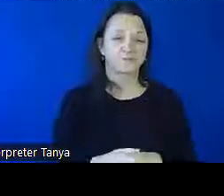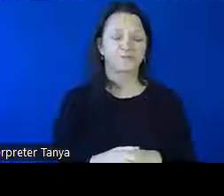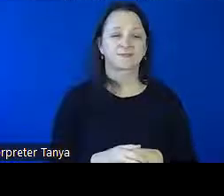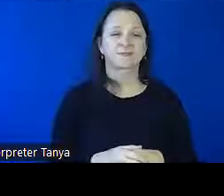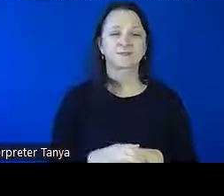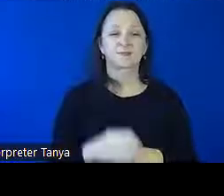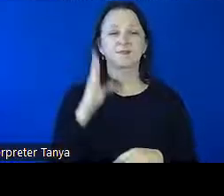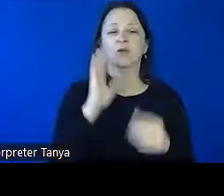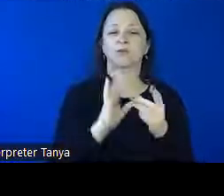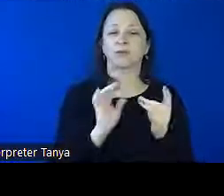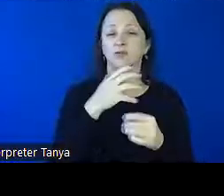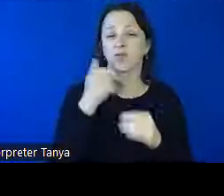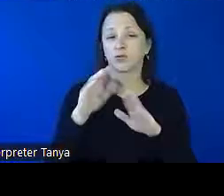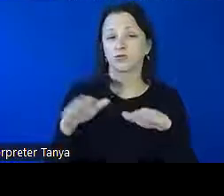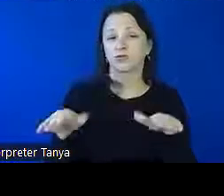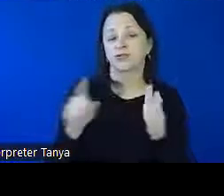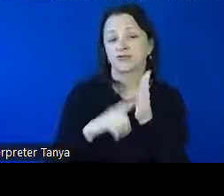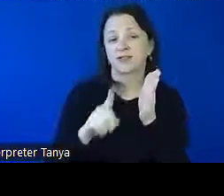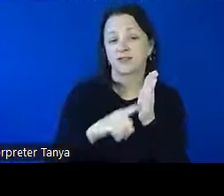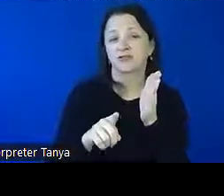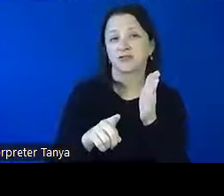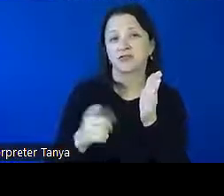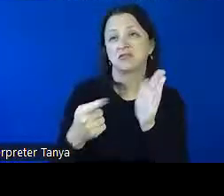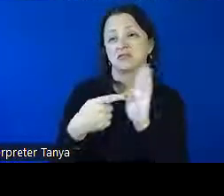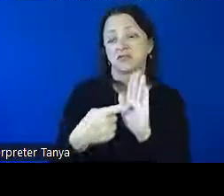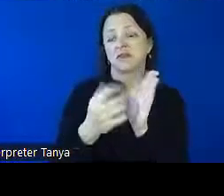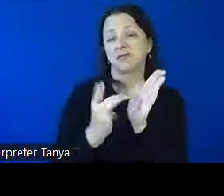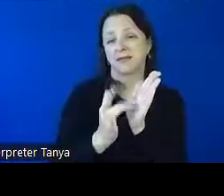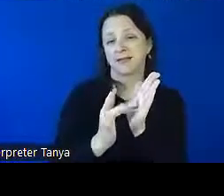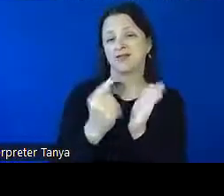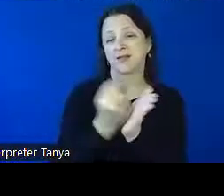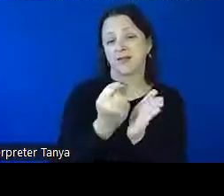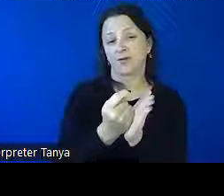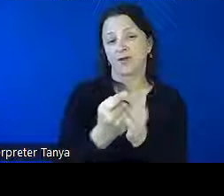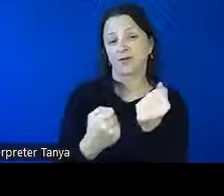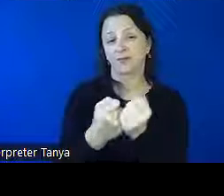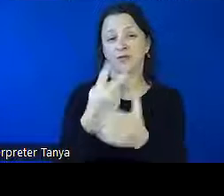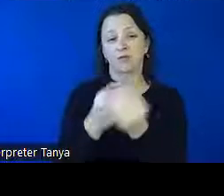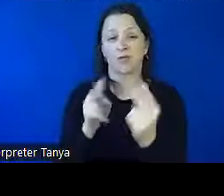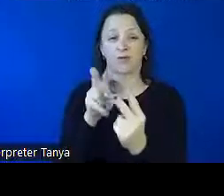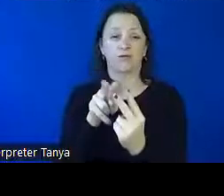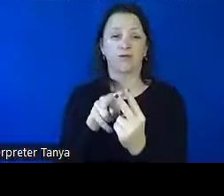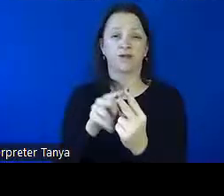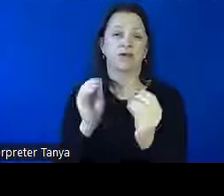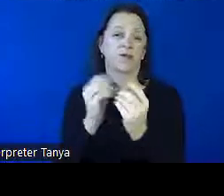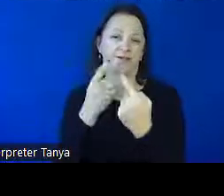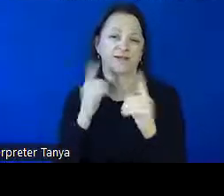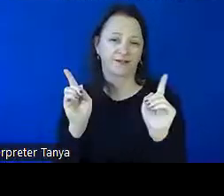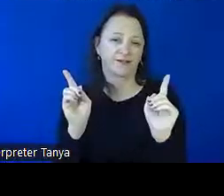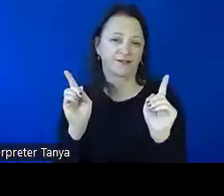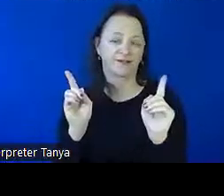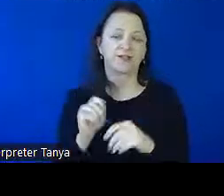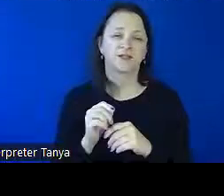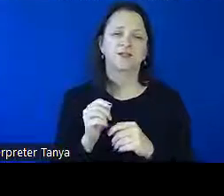I will say that for older children, the research does suggest medication and therapeutic support are actually likely more effective. And so there is